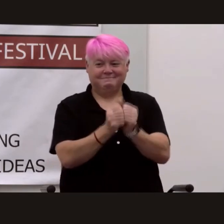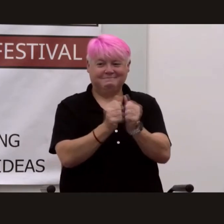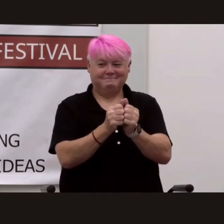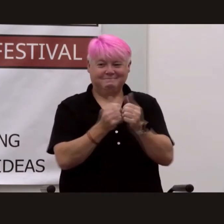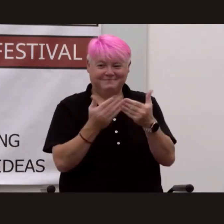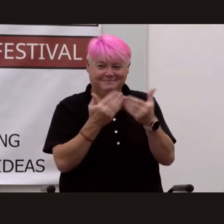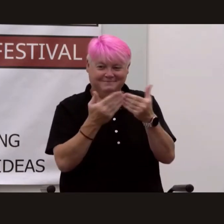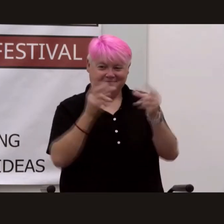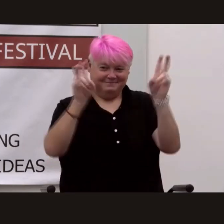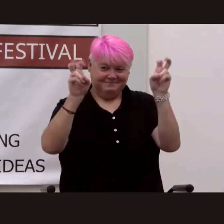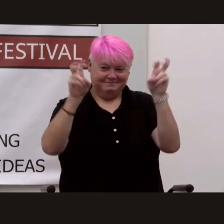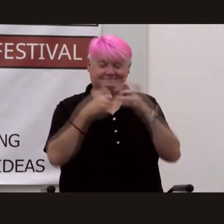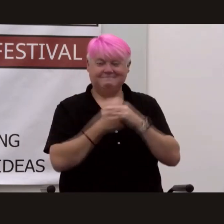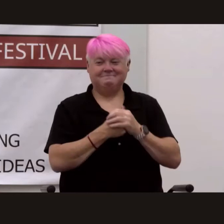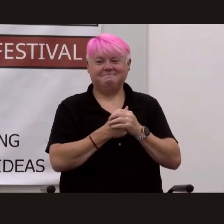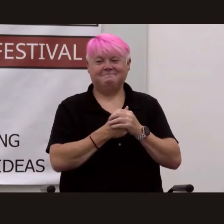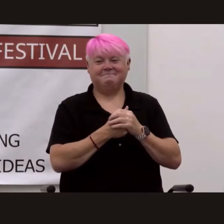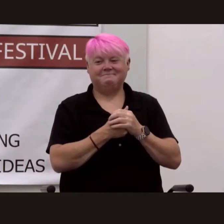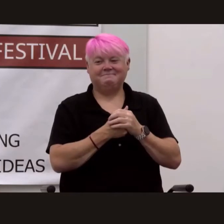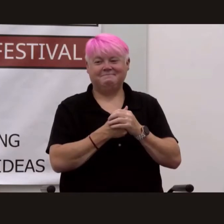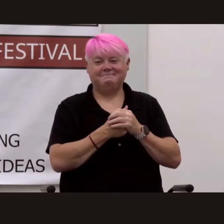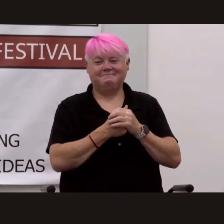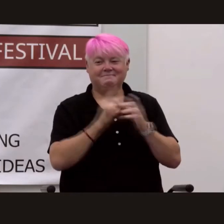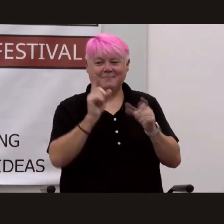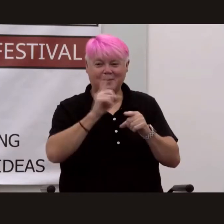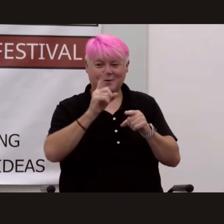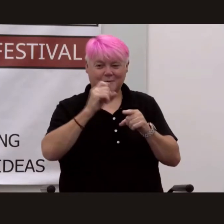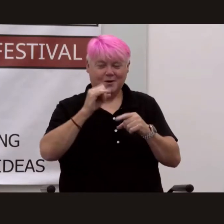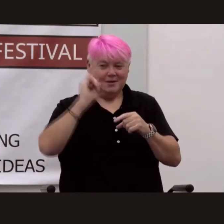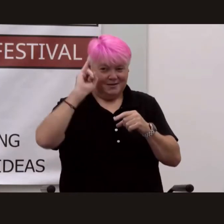title. So this is where we meet Jack Bolton, the kid.